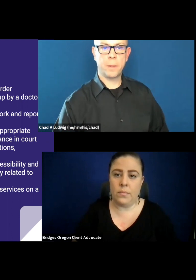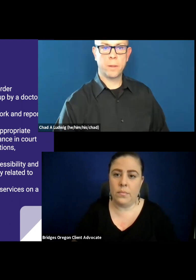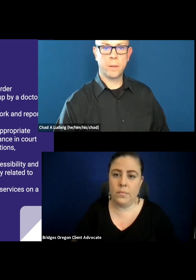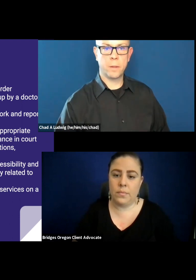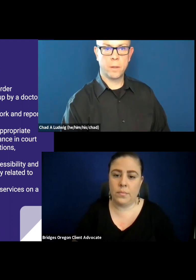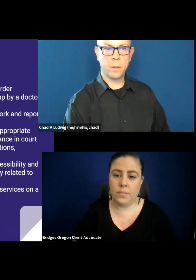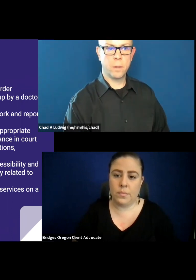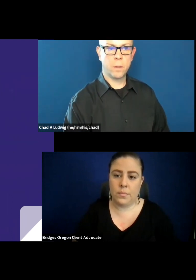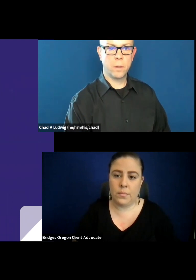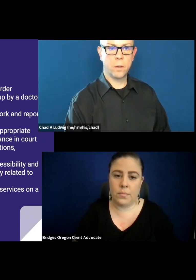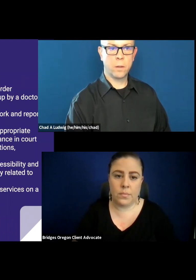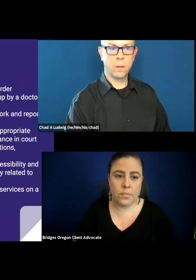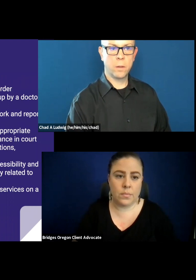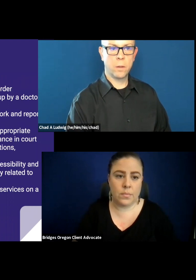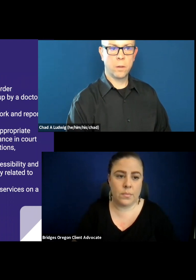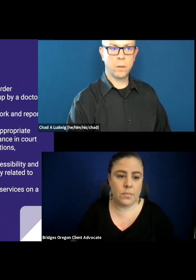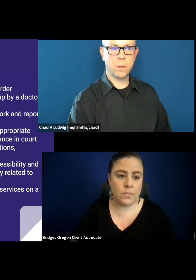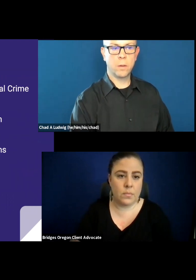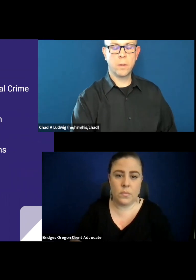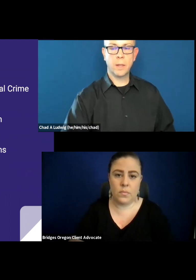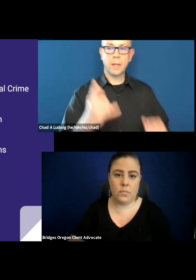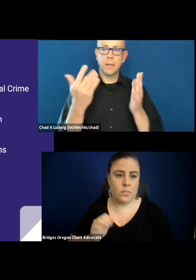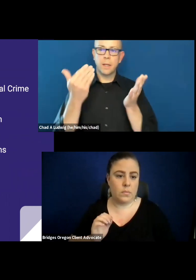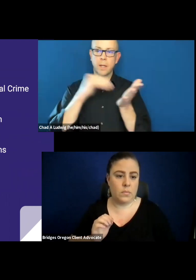just mentioned.